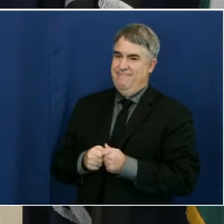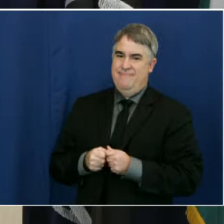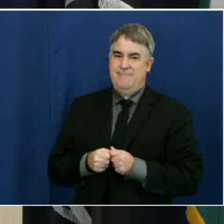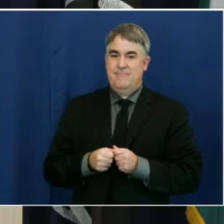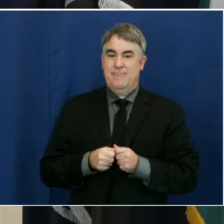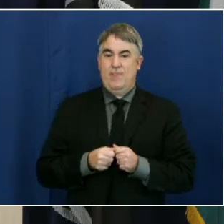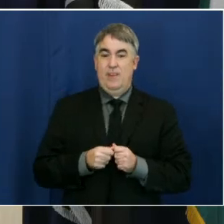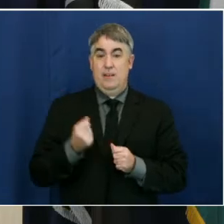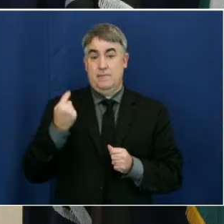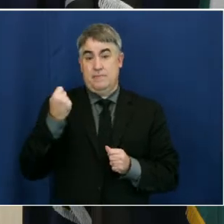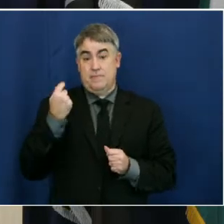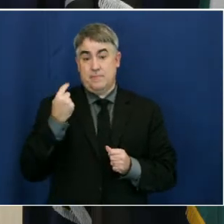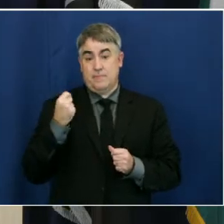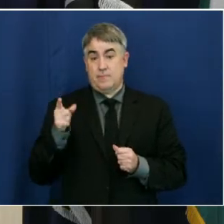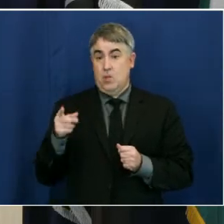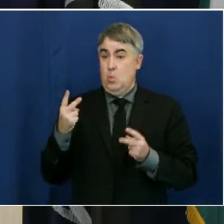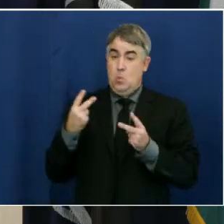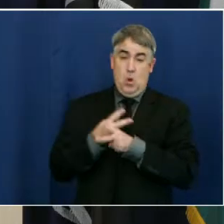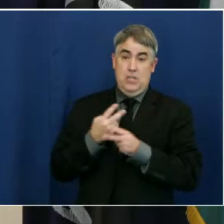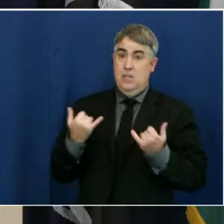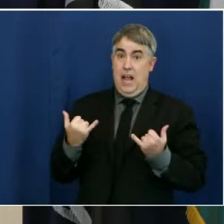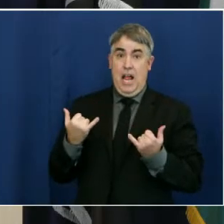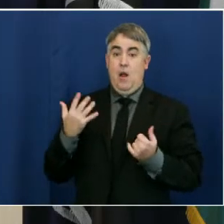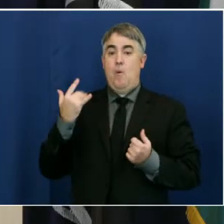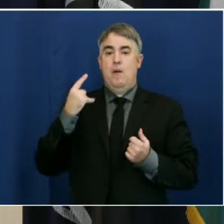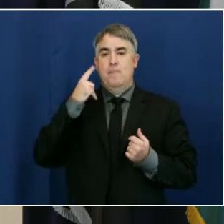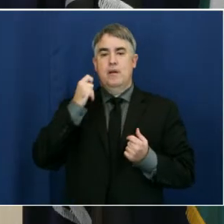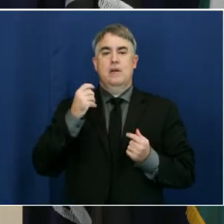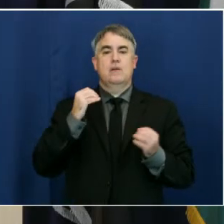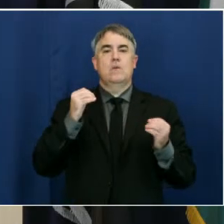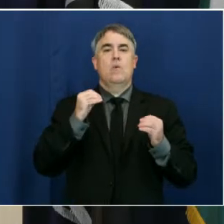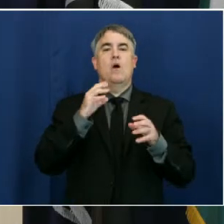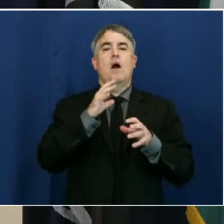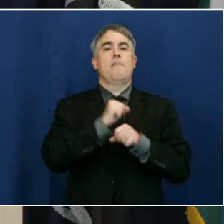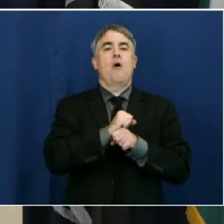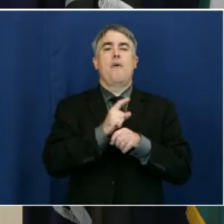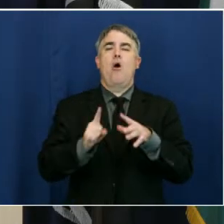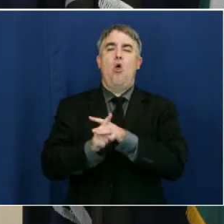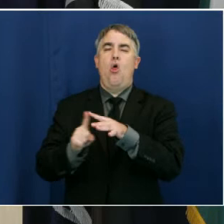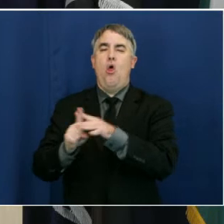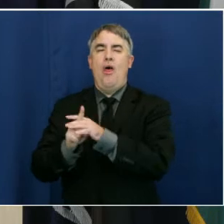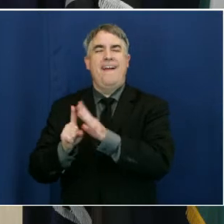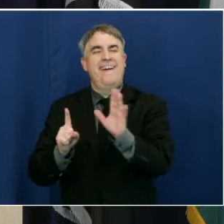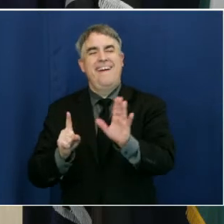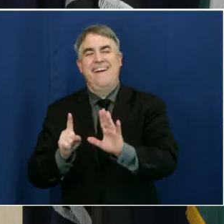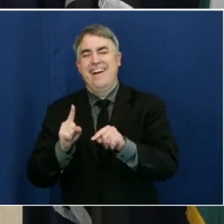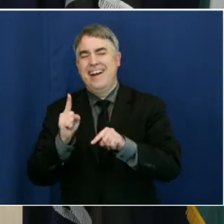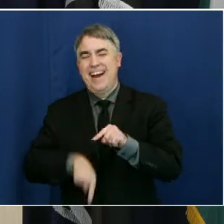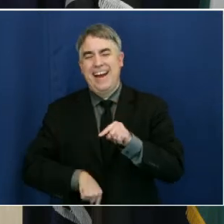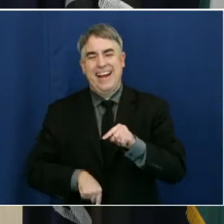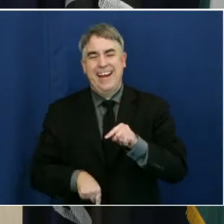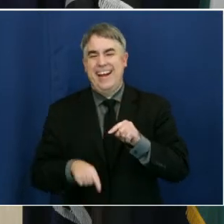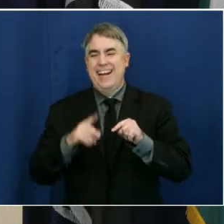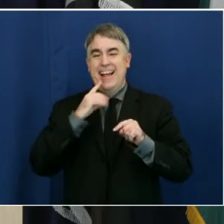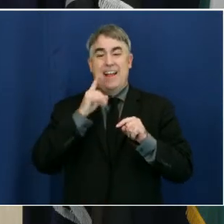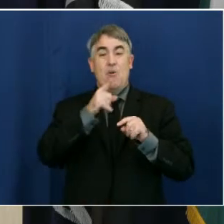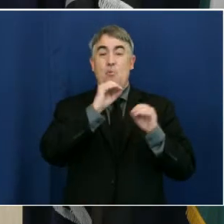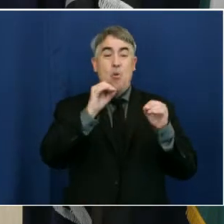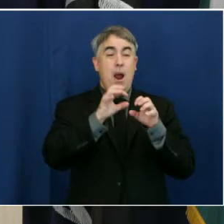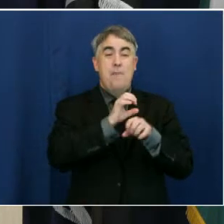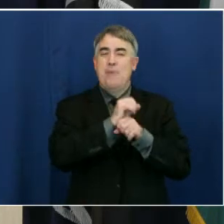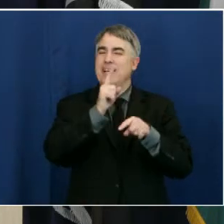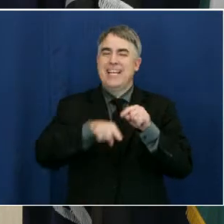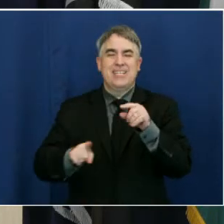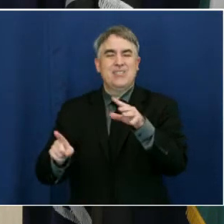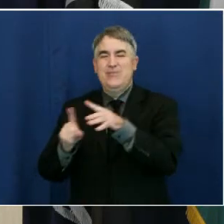appointment. And again, we continue to stress to the public, if you don't have an appointment, please don't go to one of these locations. You will not be getting the vaccine. And then every